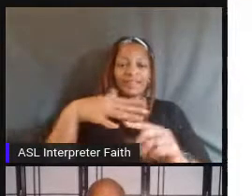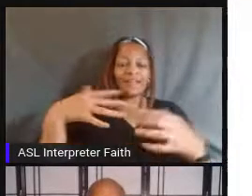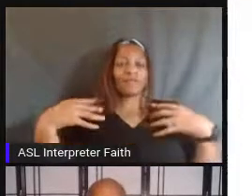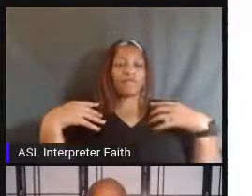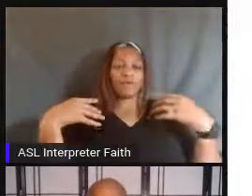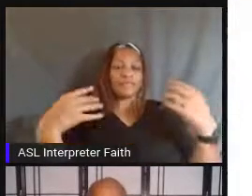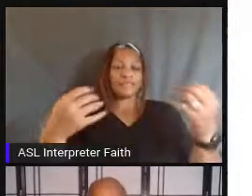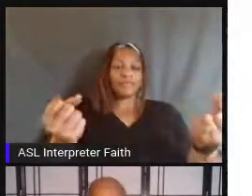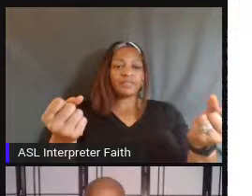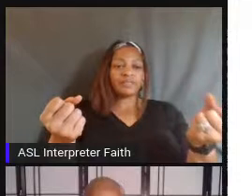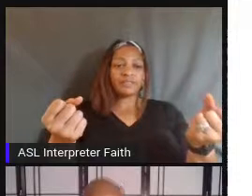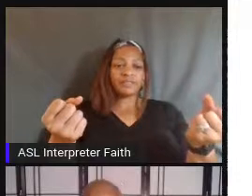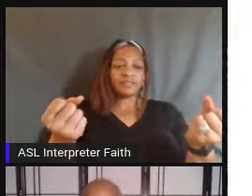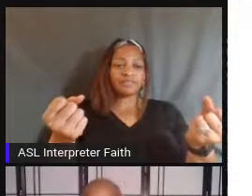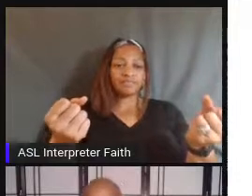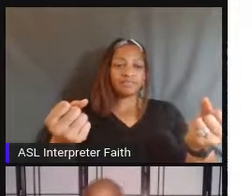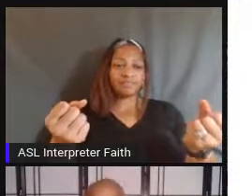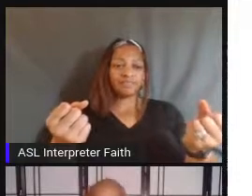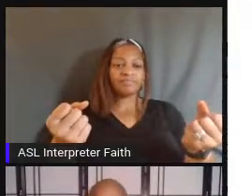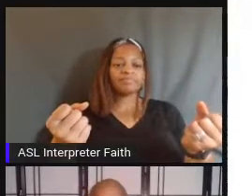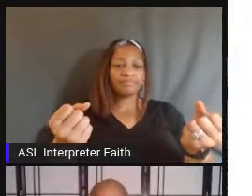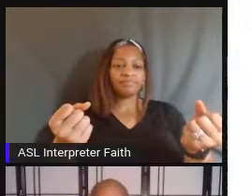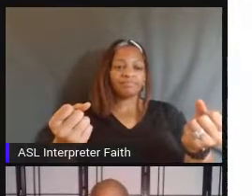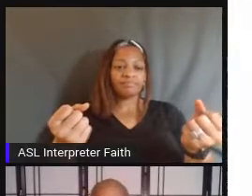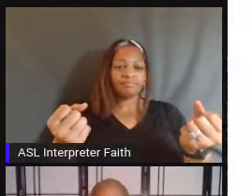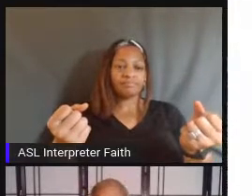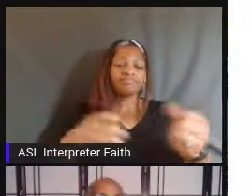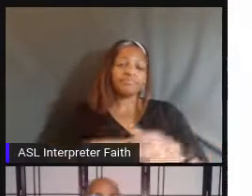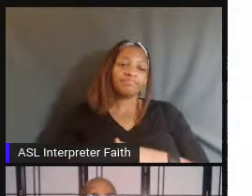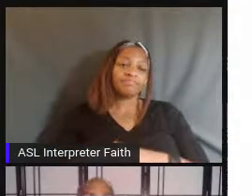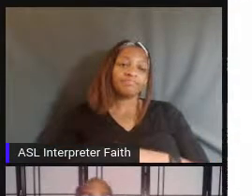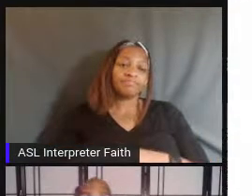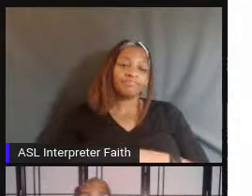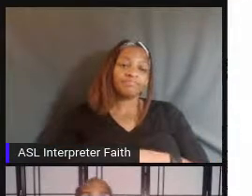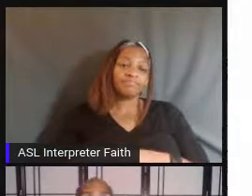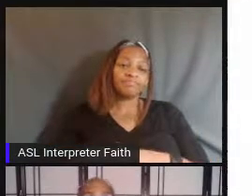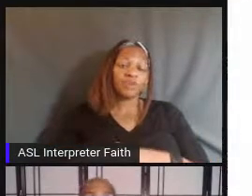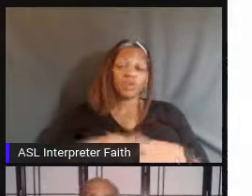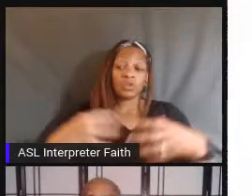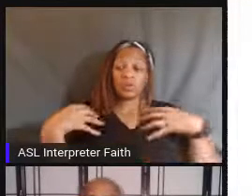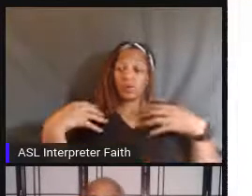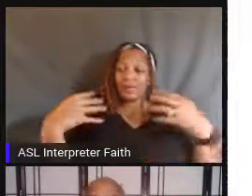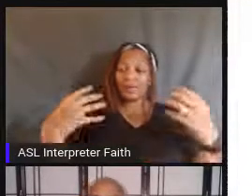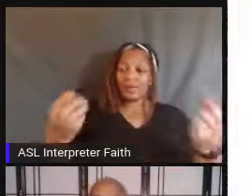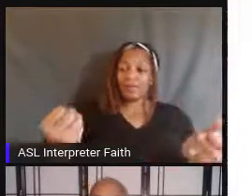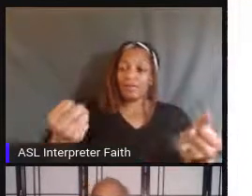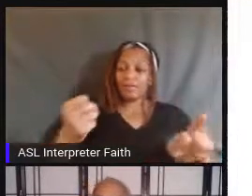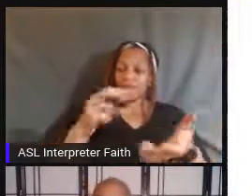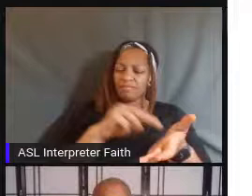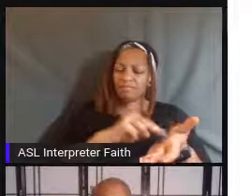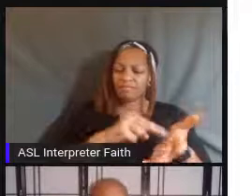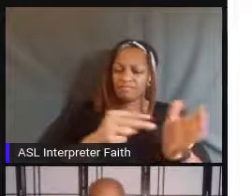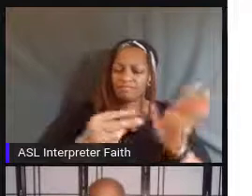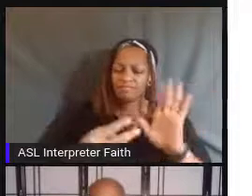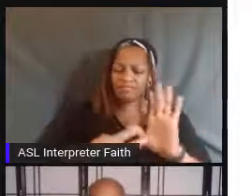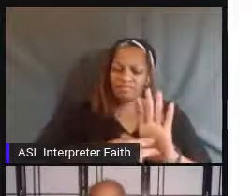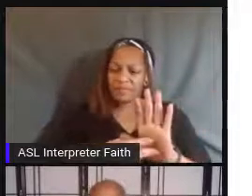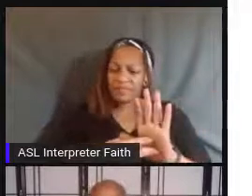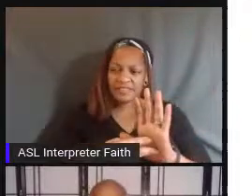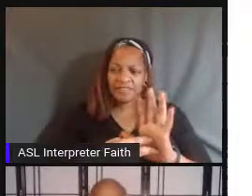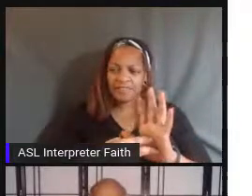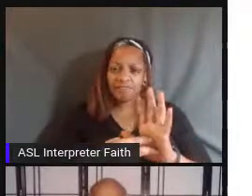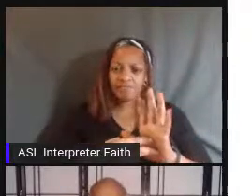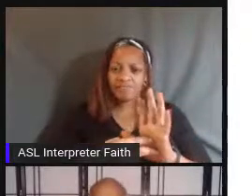healed state of being. And healed doesn't necessarily mean whatever is going